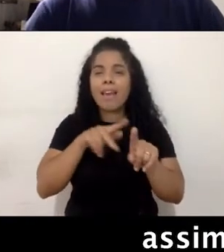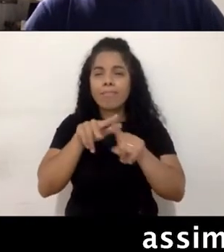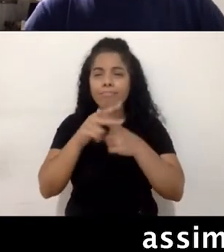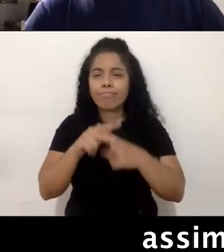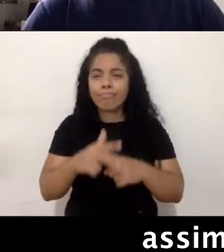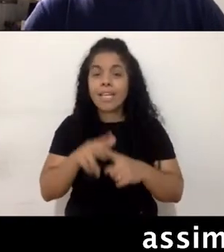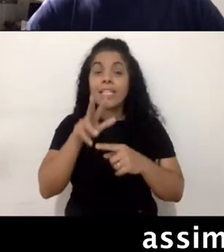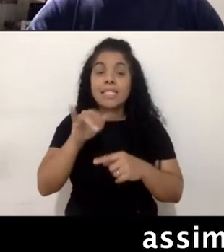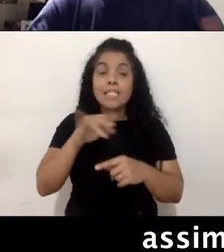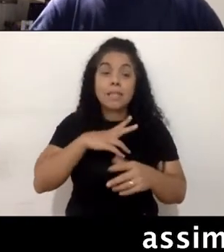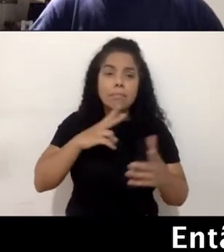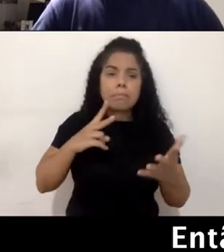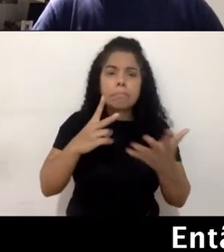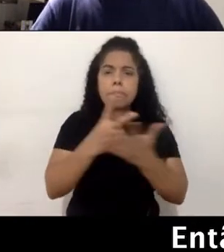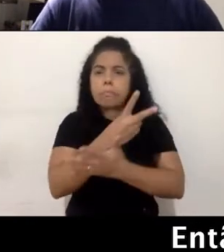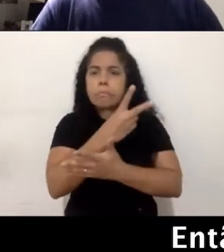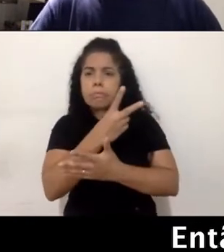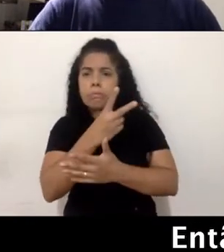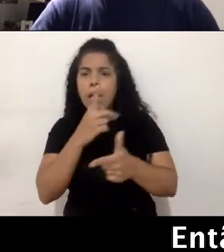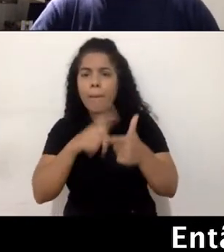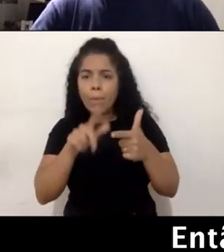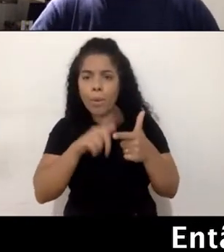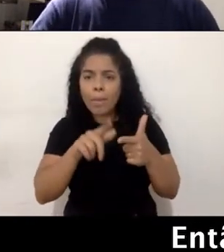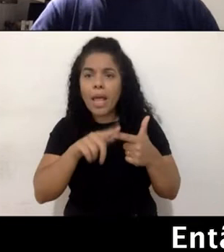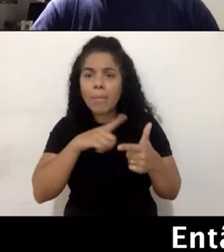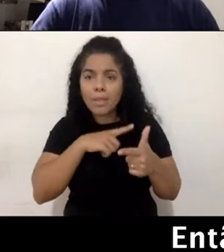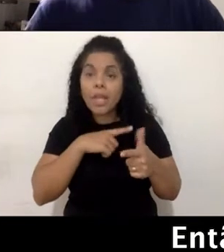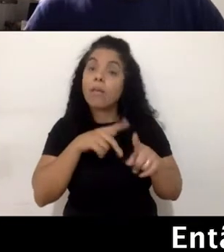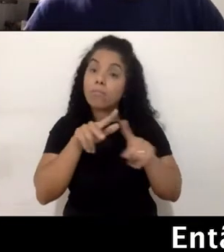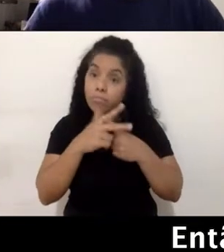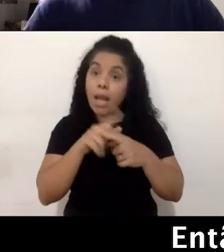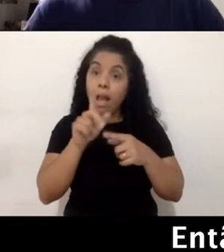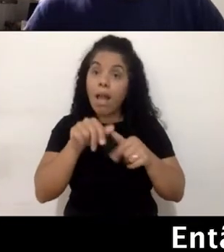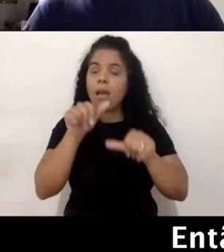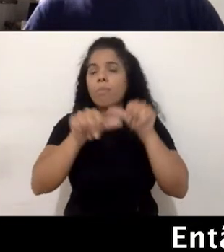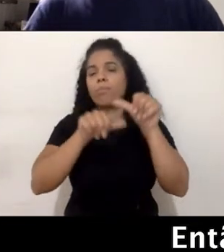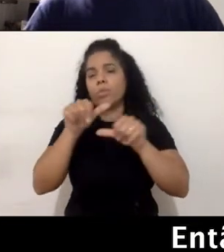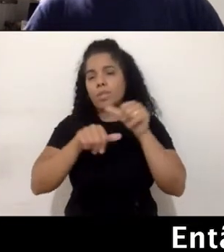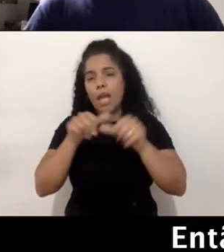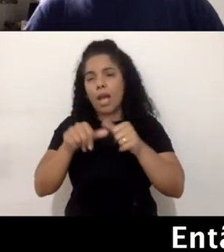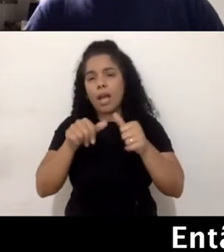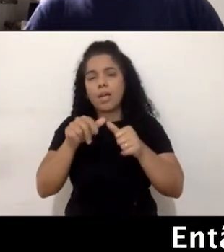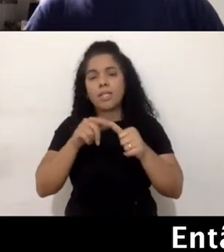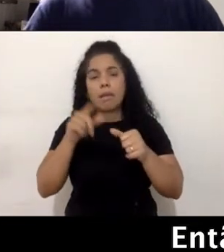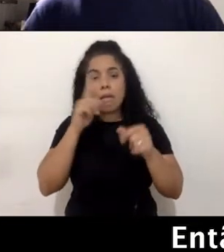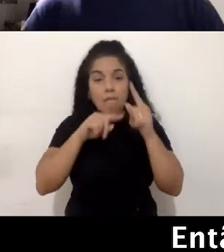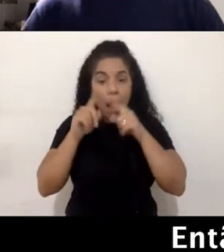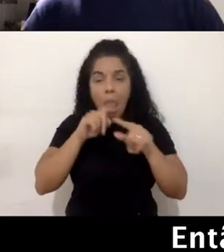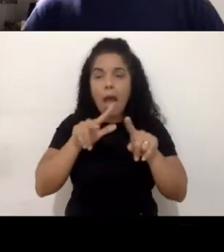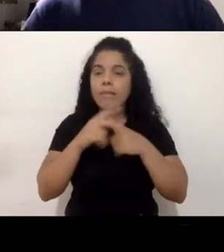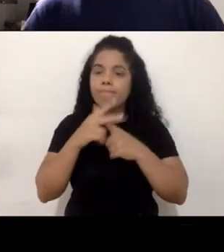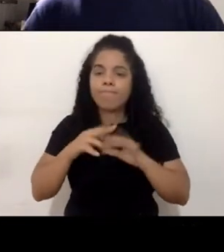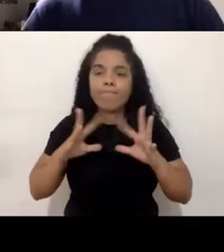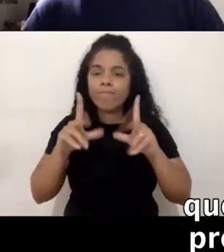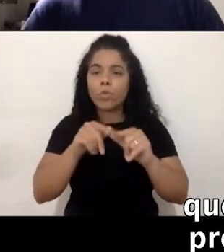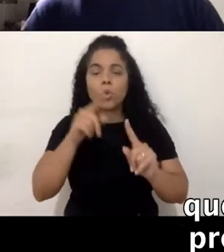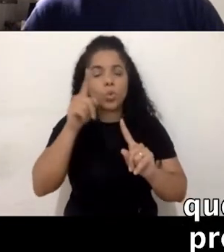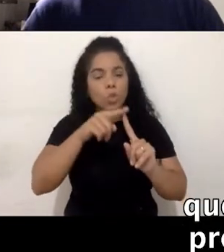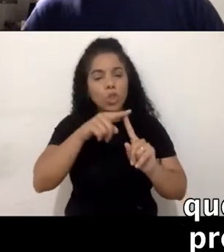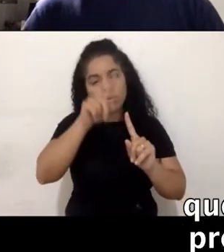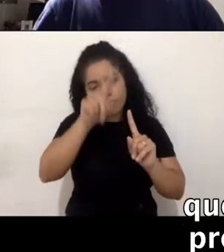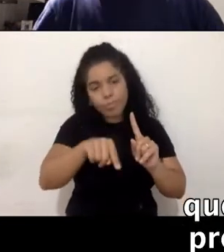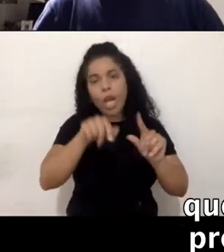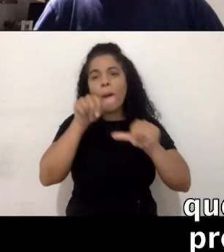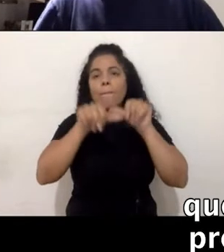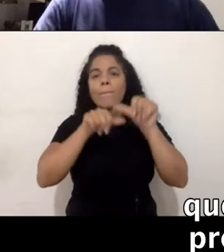is recovering from failures. All of these things are types of change. So it's very important that we think about our